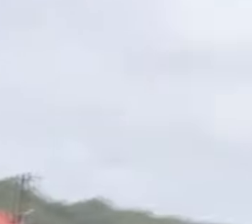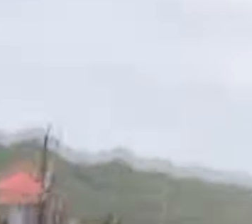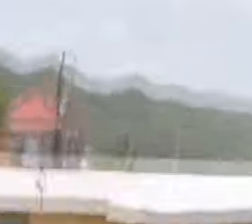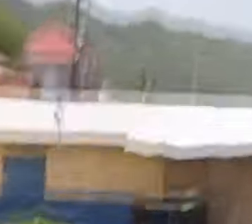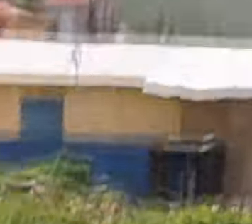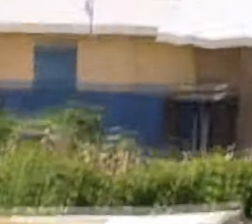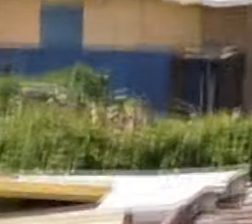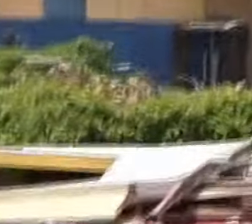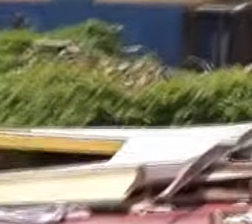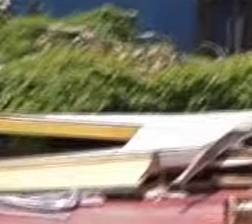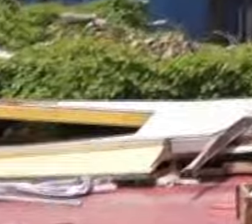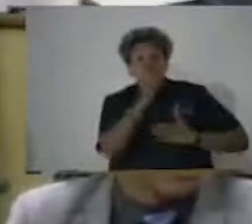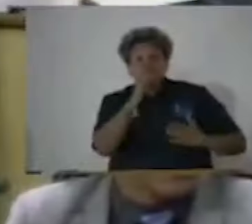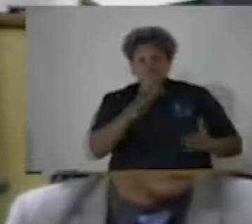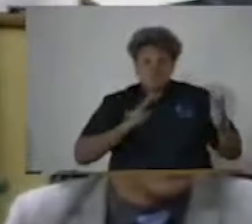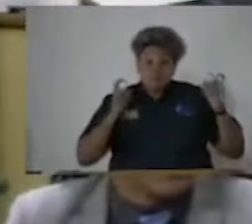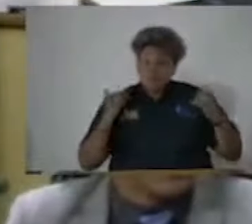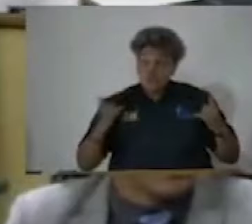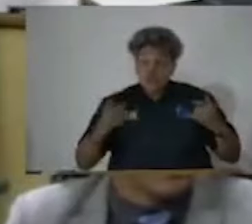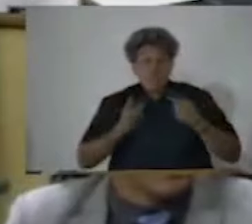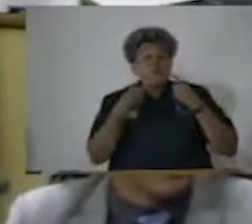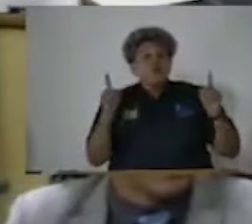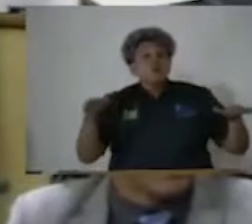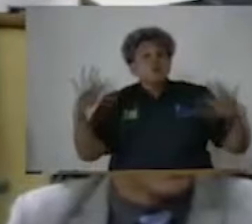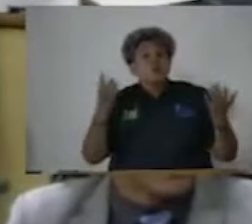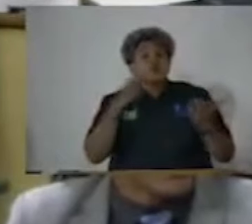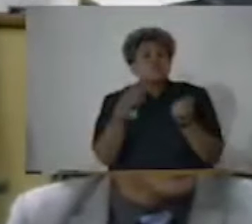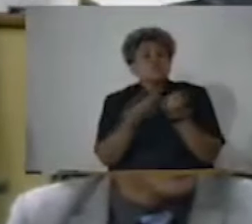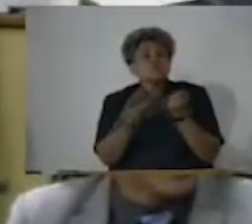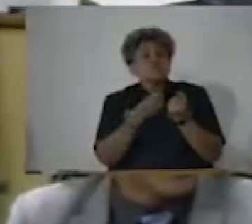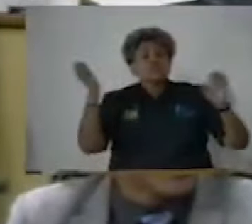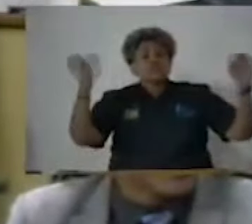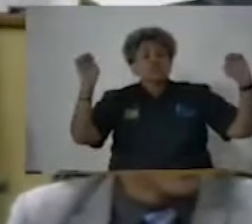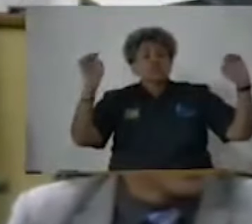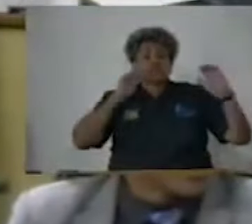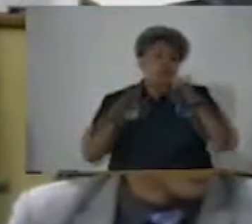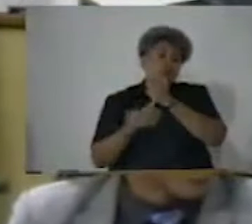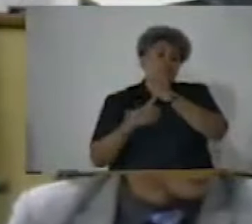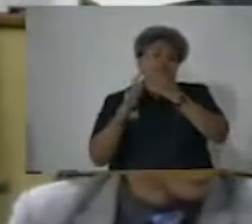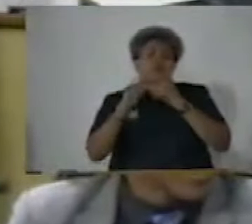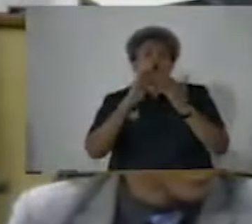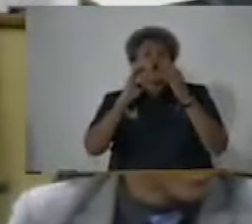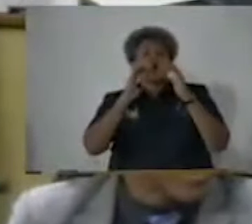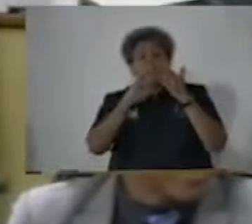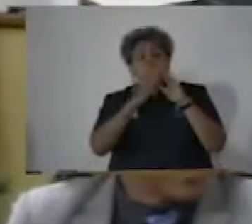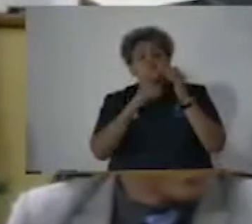recent natural disaster. Today, I am announcing the Relief, Emergency Assistance and Community